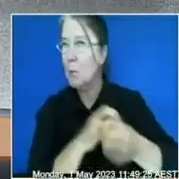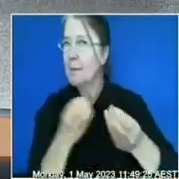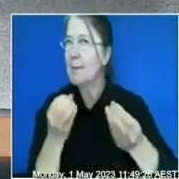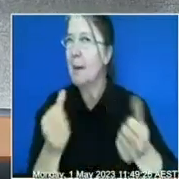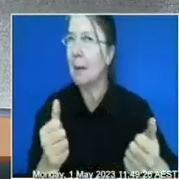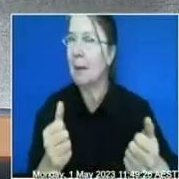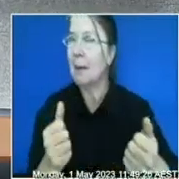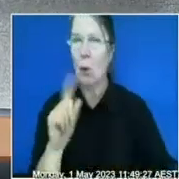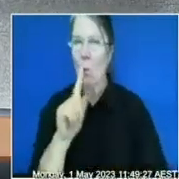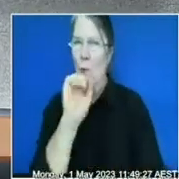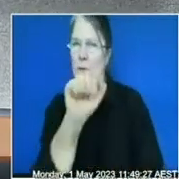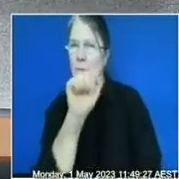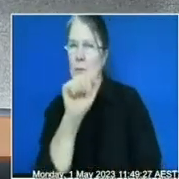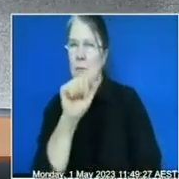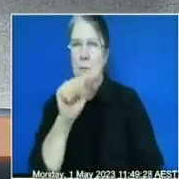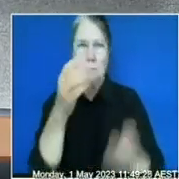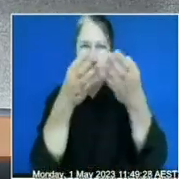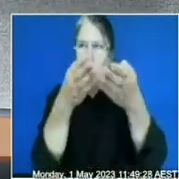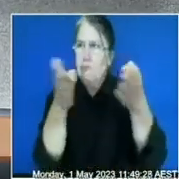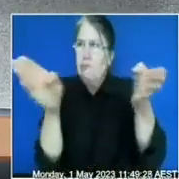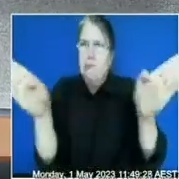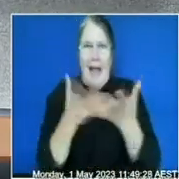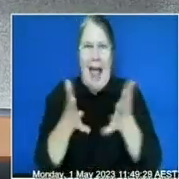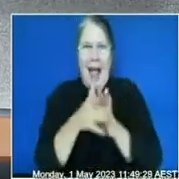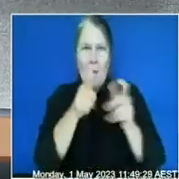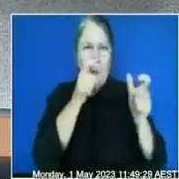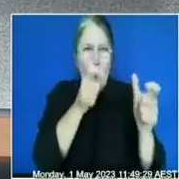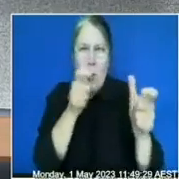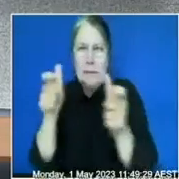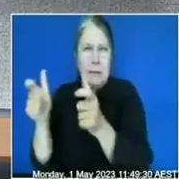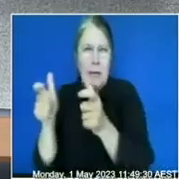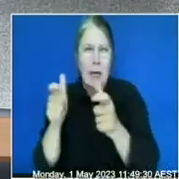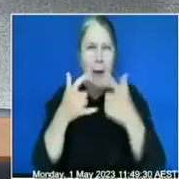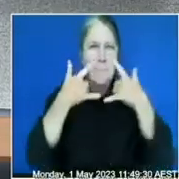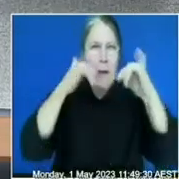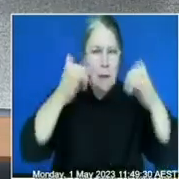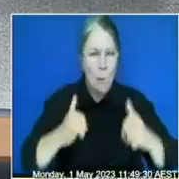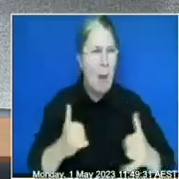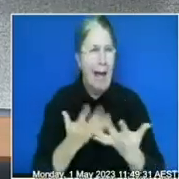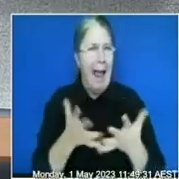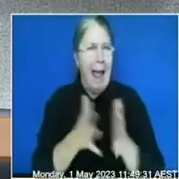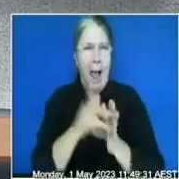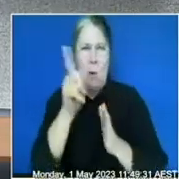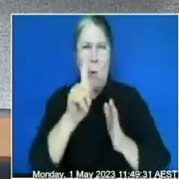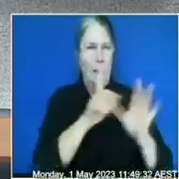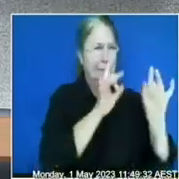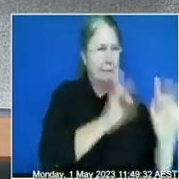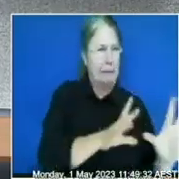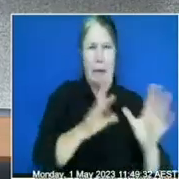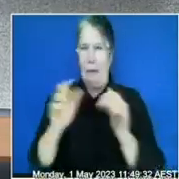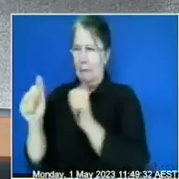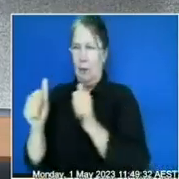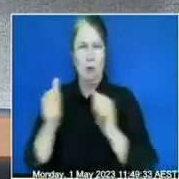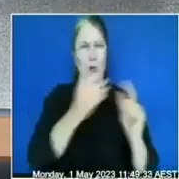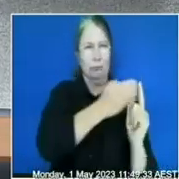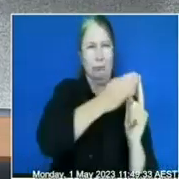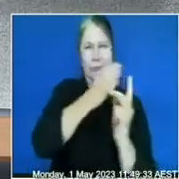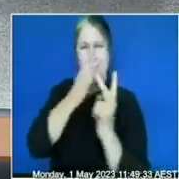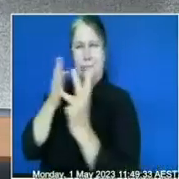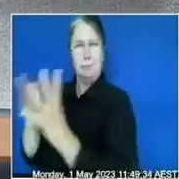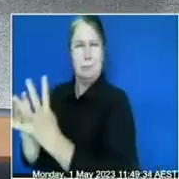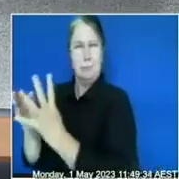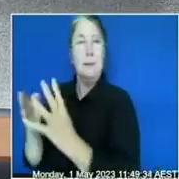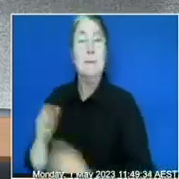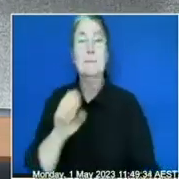that approach, but to your point, Commissioner Hunter, we absolutely know and doing everything that we can to be ready. We know that